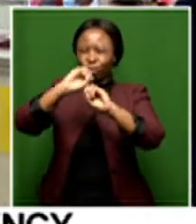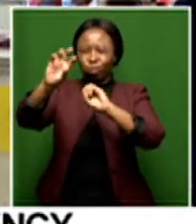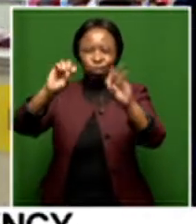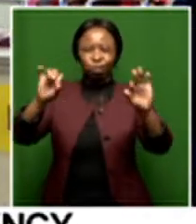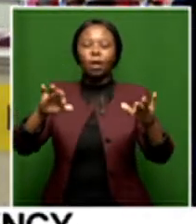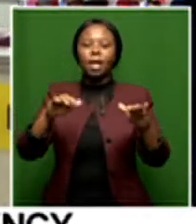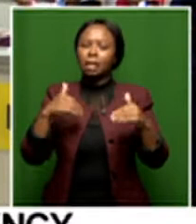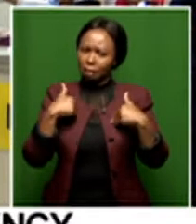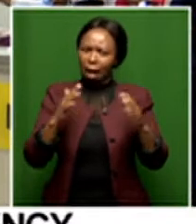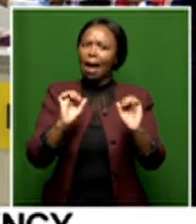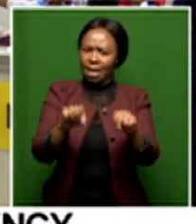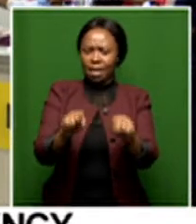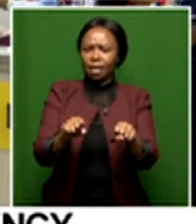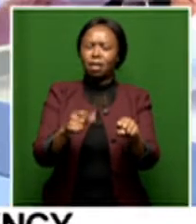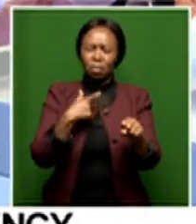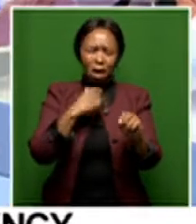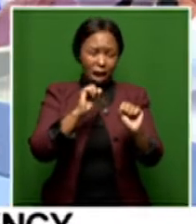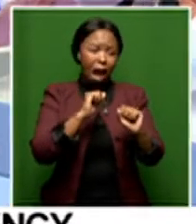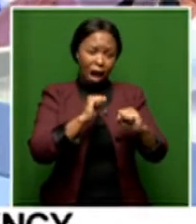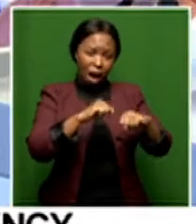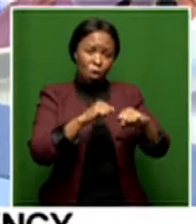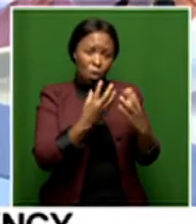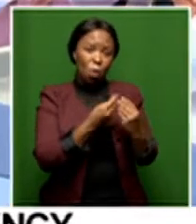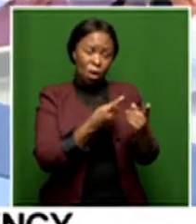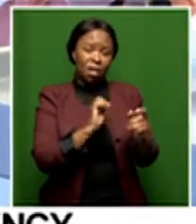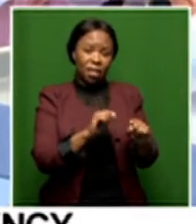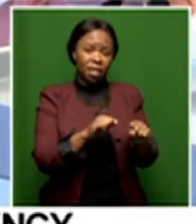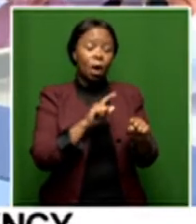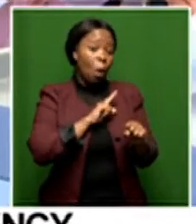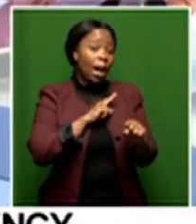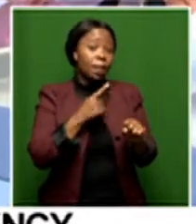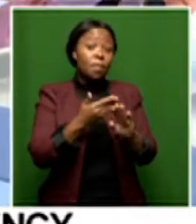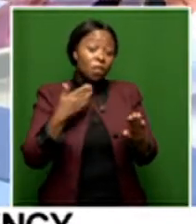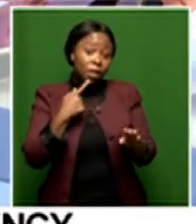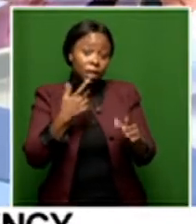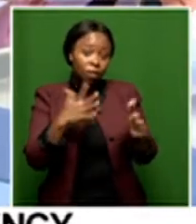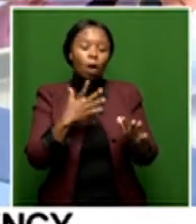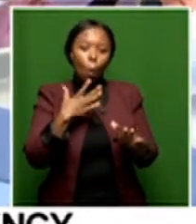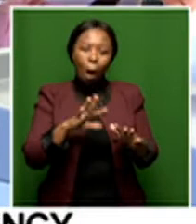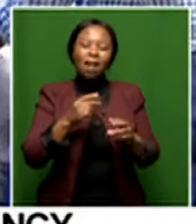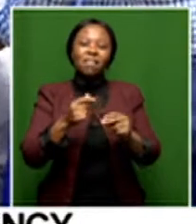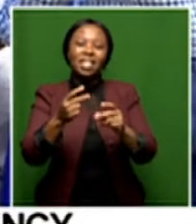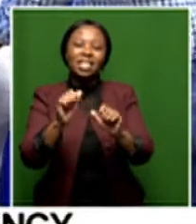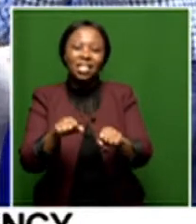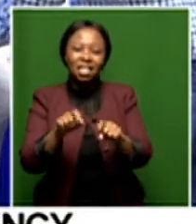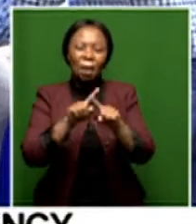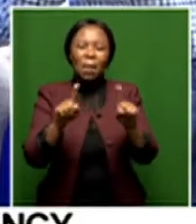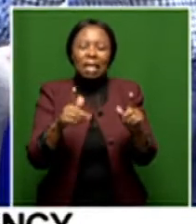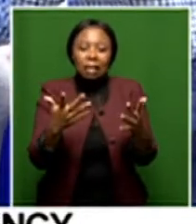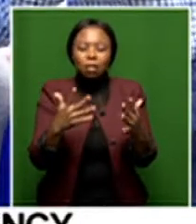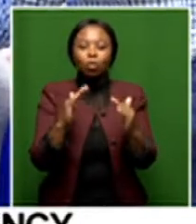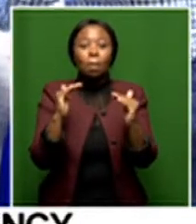this rollout. I agree with you, that as I said before, we want to go as fast as we can. But to be fair as